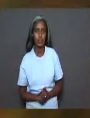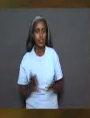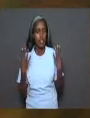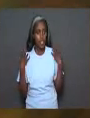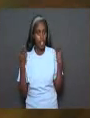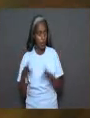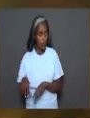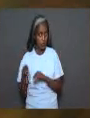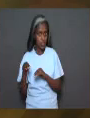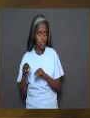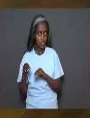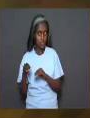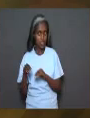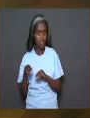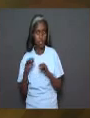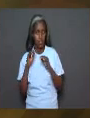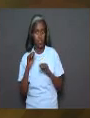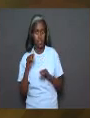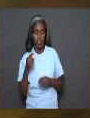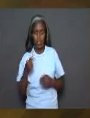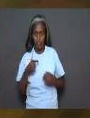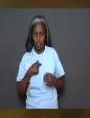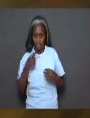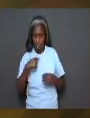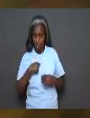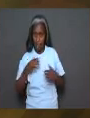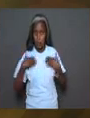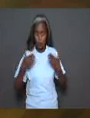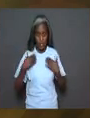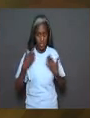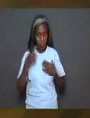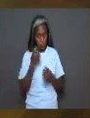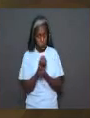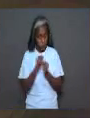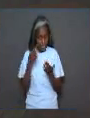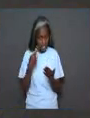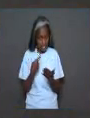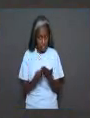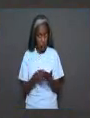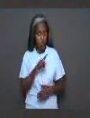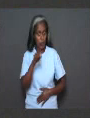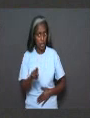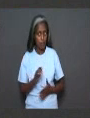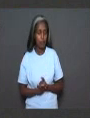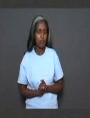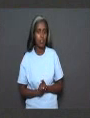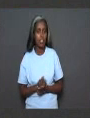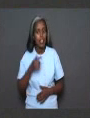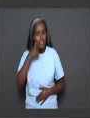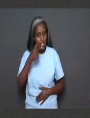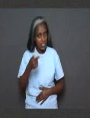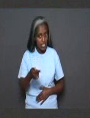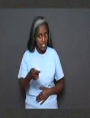Hello, students. I wonder if you managed to solve this problem. Let us